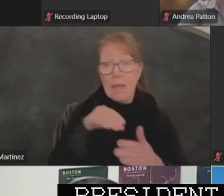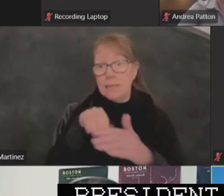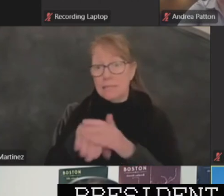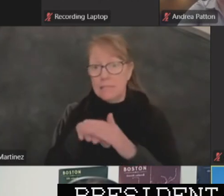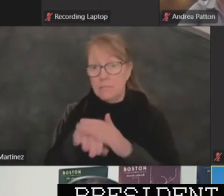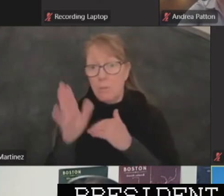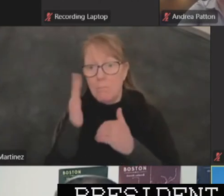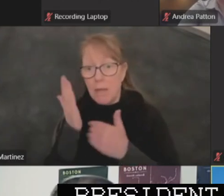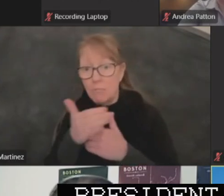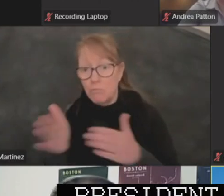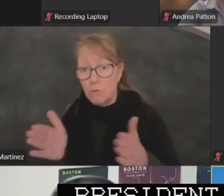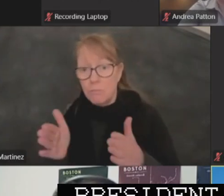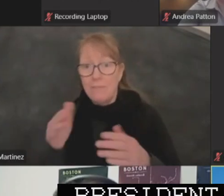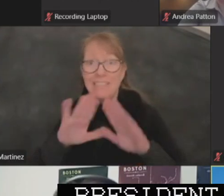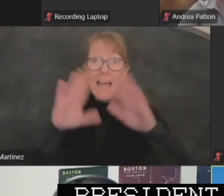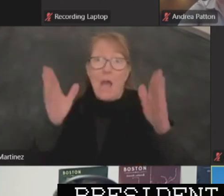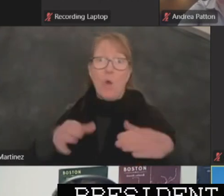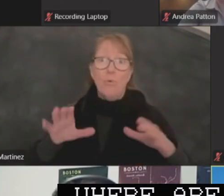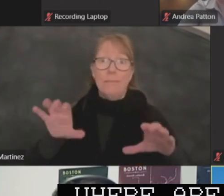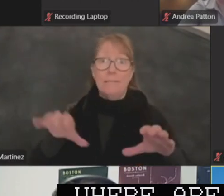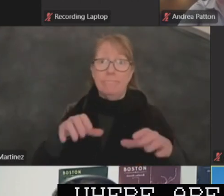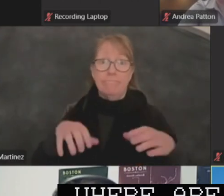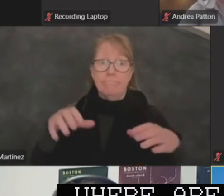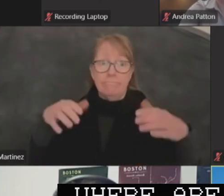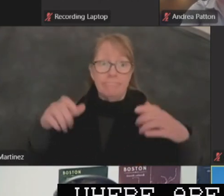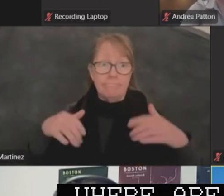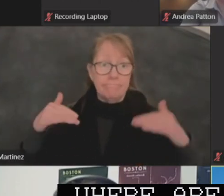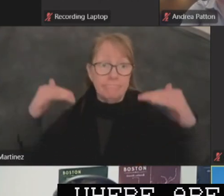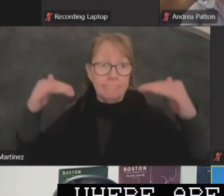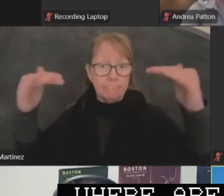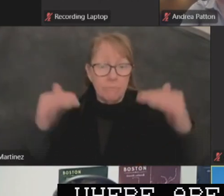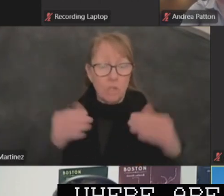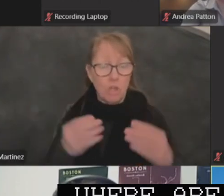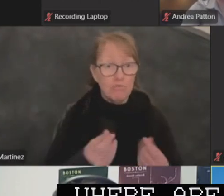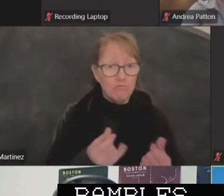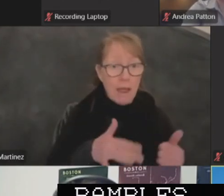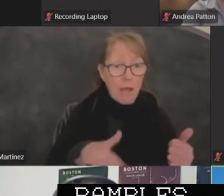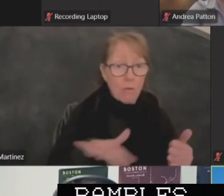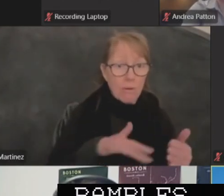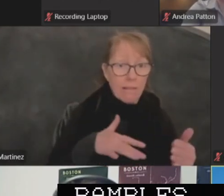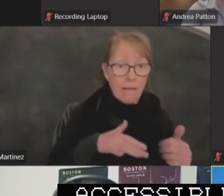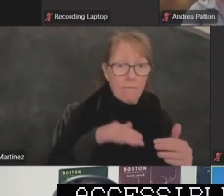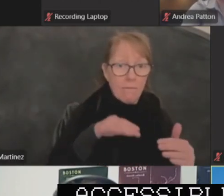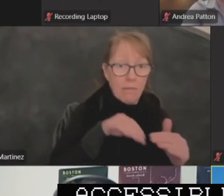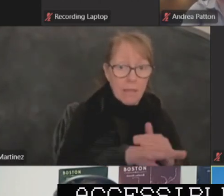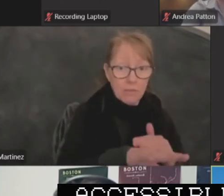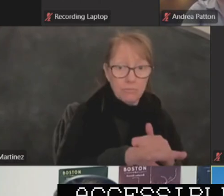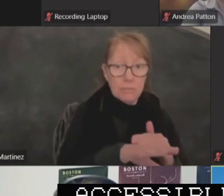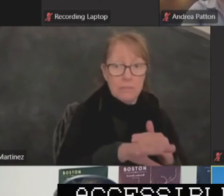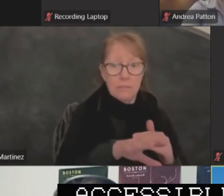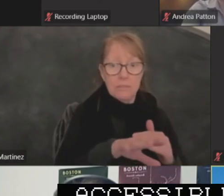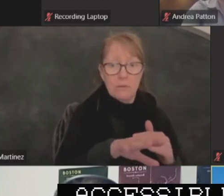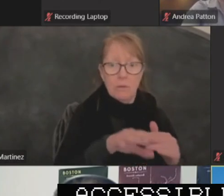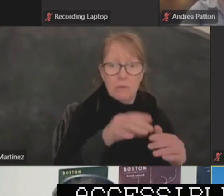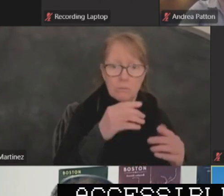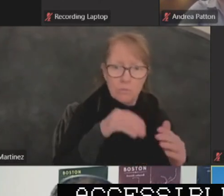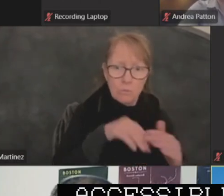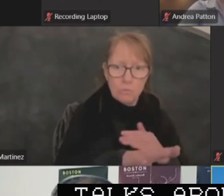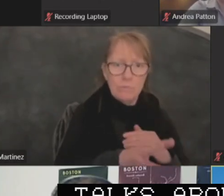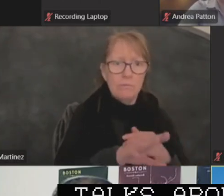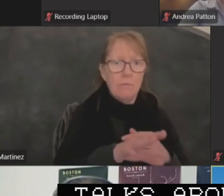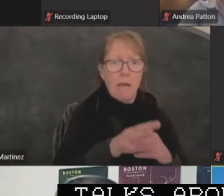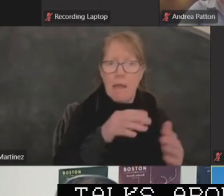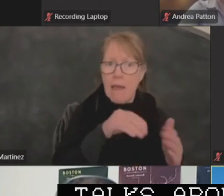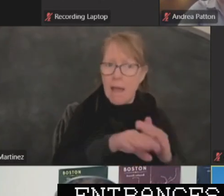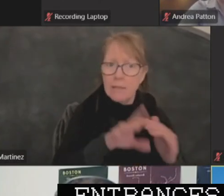will be if it's a housing unit. It talks about ground level entrances, what they're going to be used for, what the access is like. So it's pretty